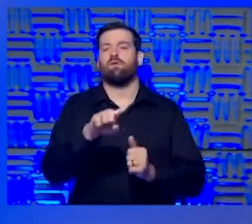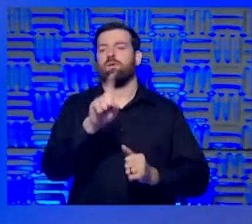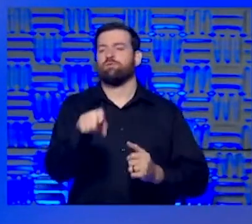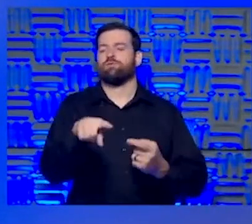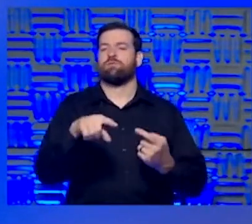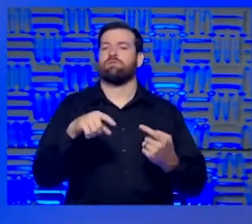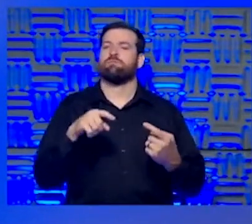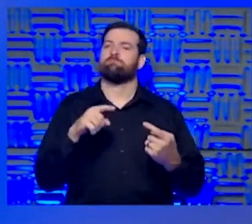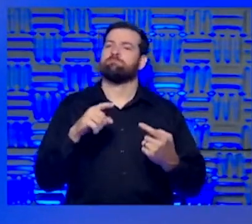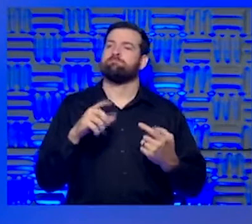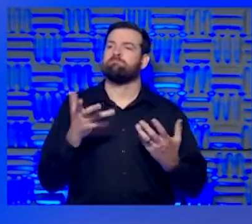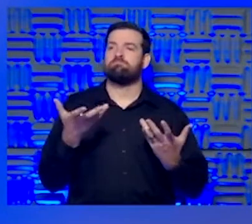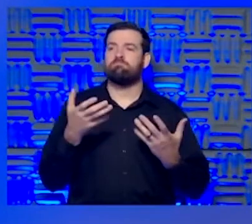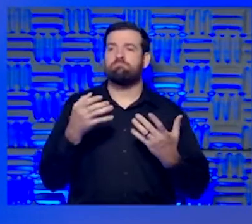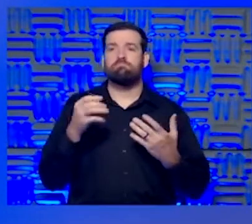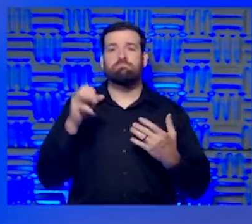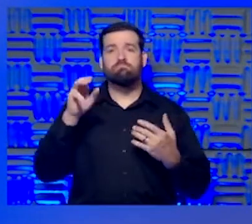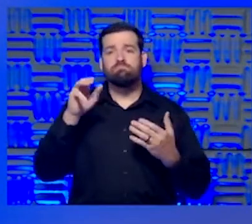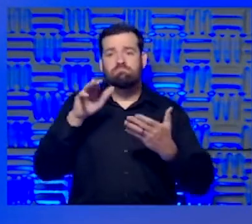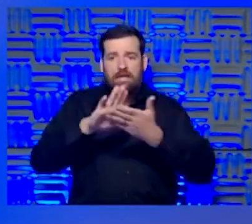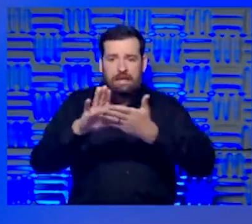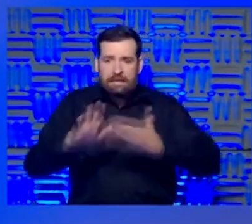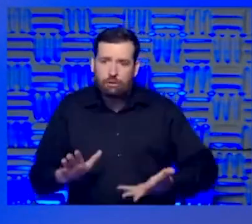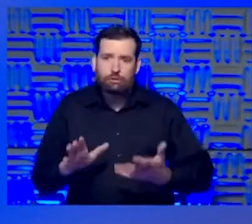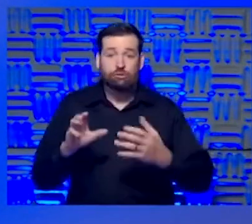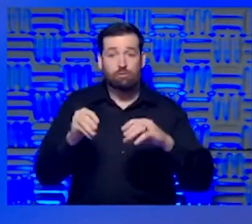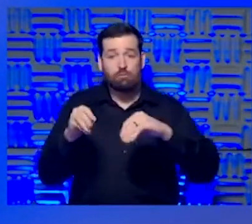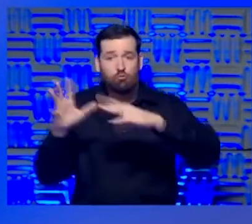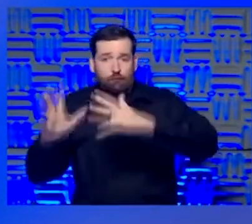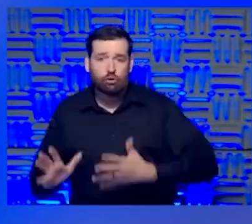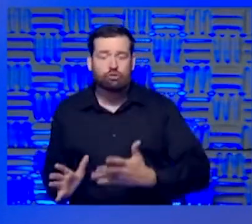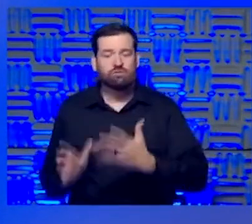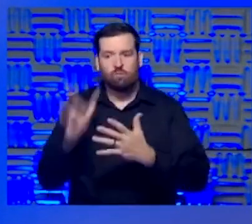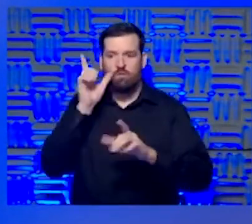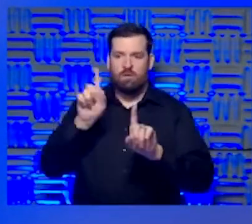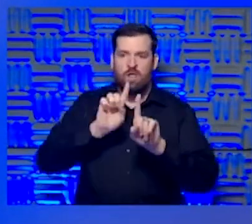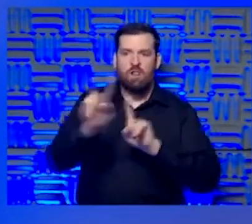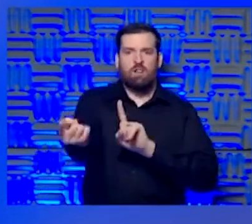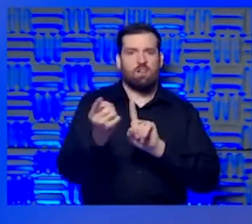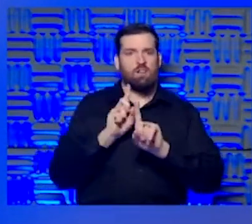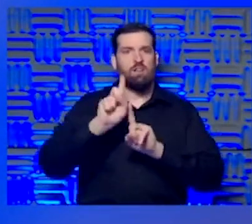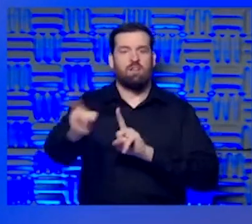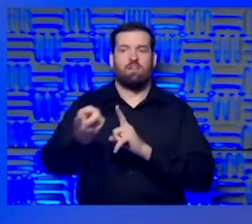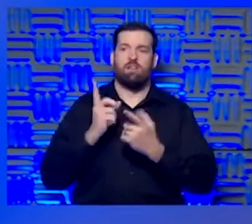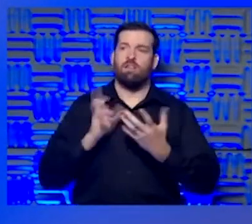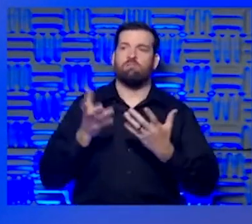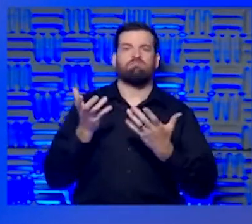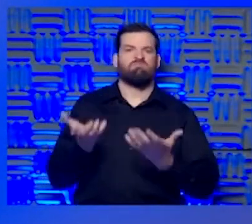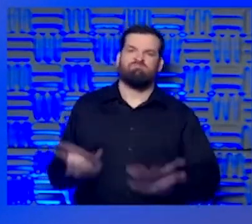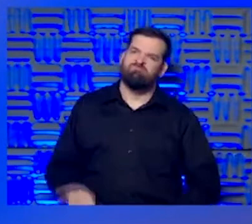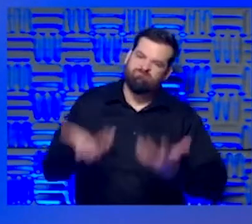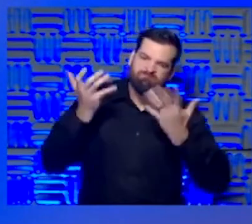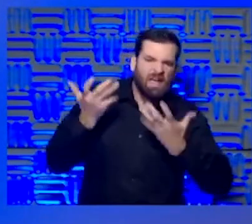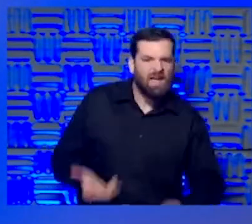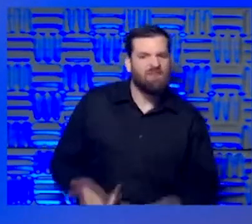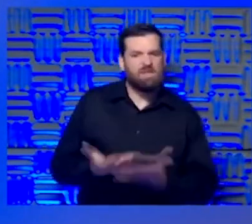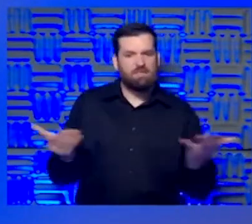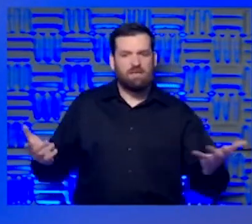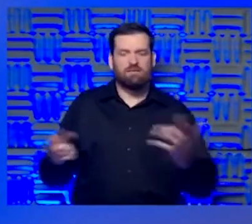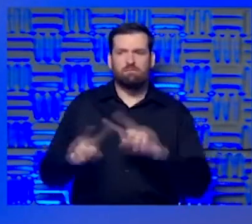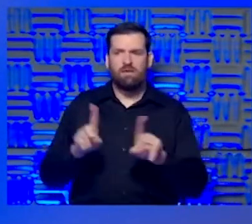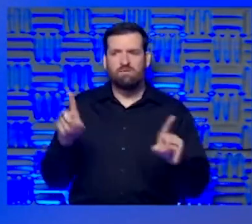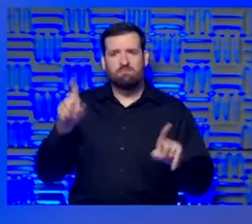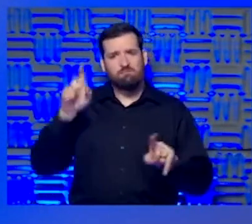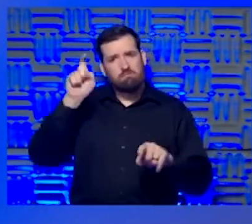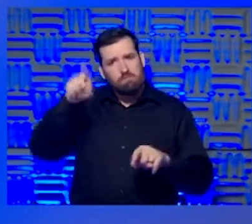the maid or movers, movers are going to be moving in and out. Obviously, they're going to be lifting heavy things, but I don't think they need to